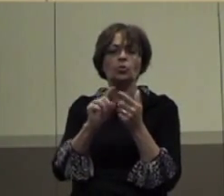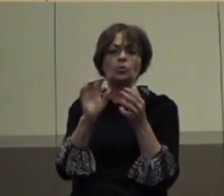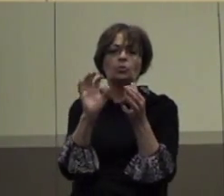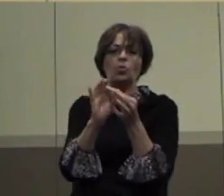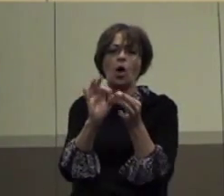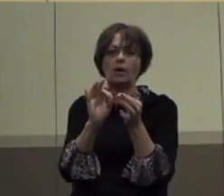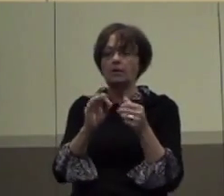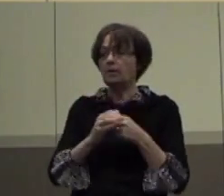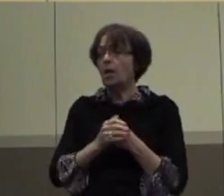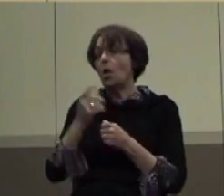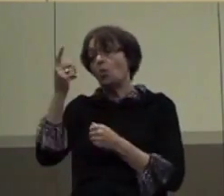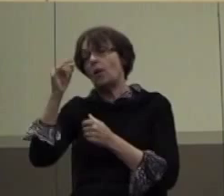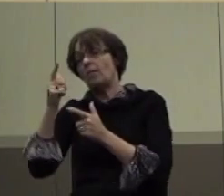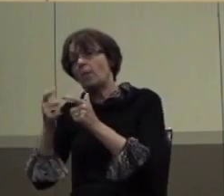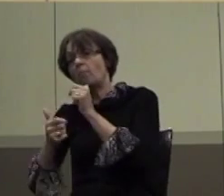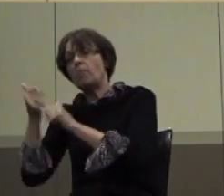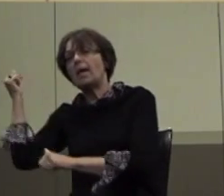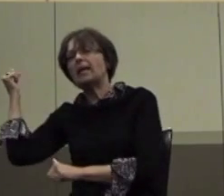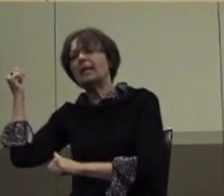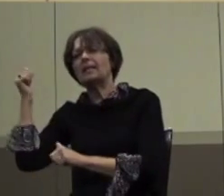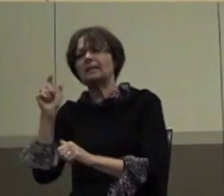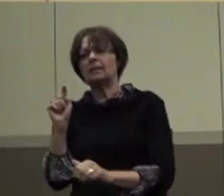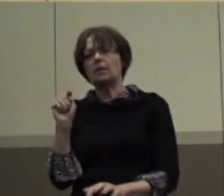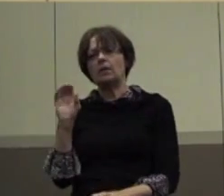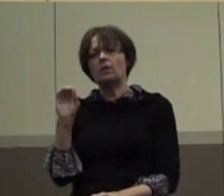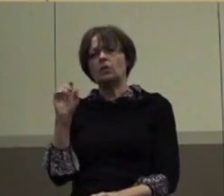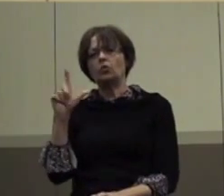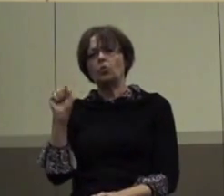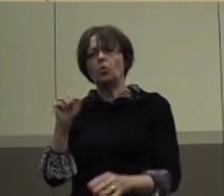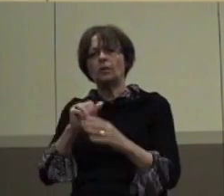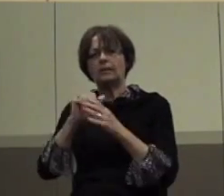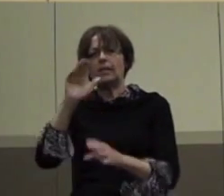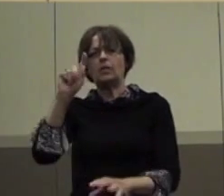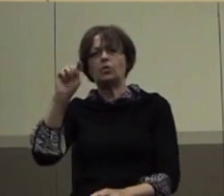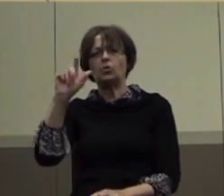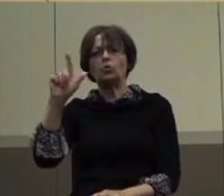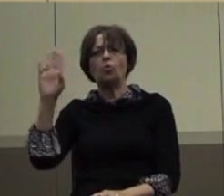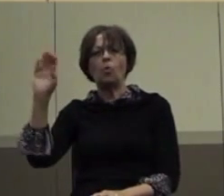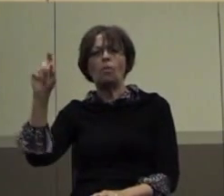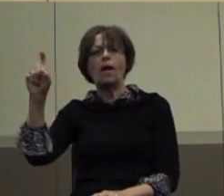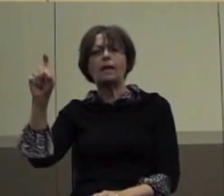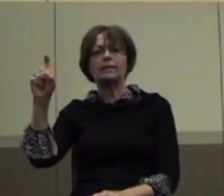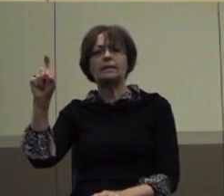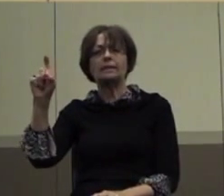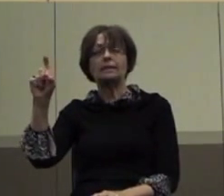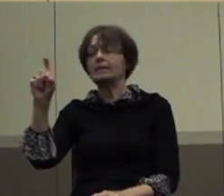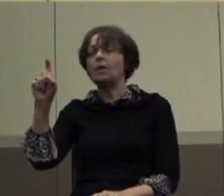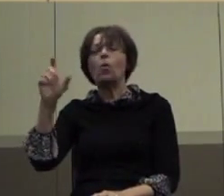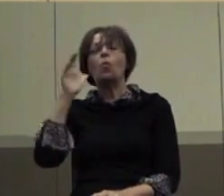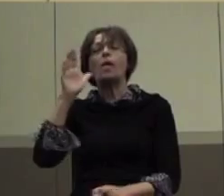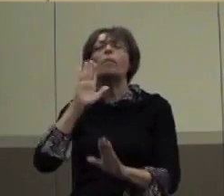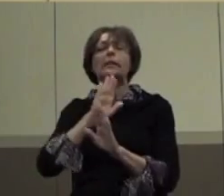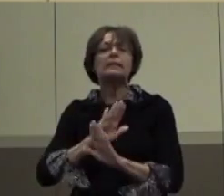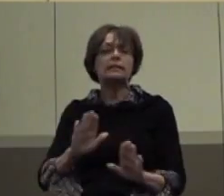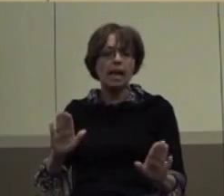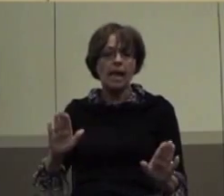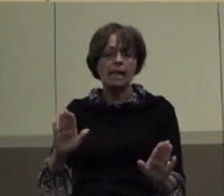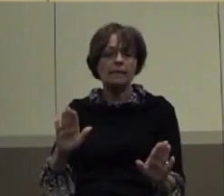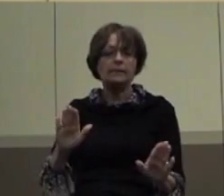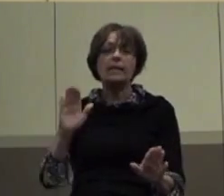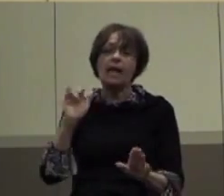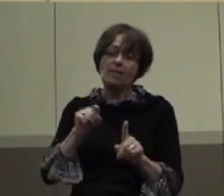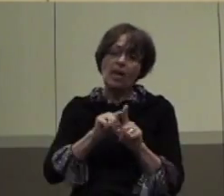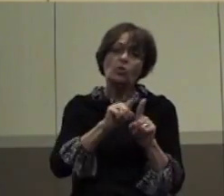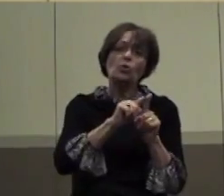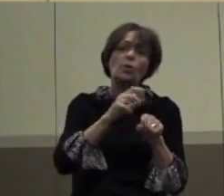One of the biggest tools in your toolbox is actually going to be silence. That too is hard